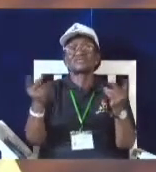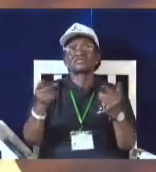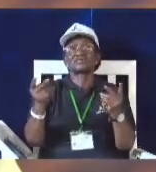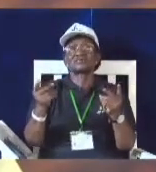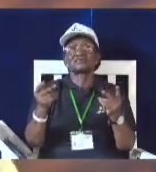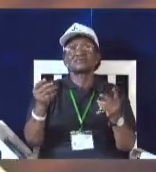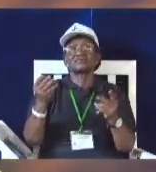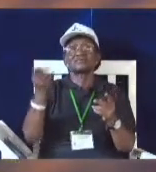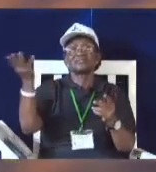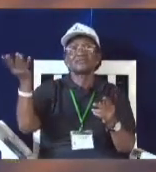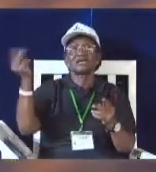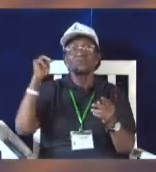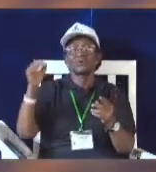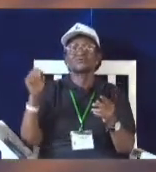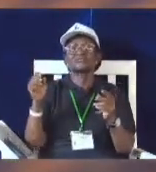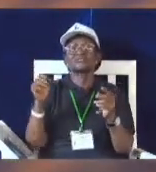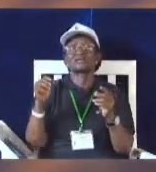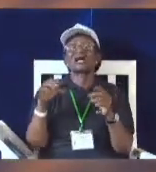there was an